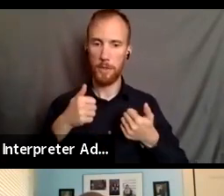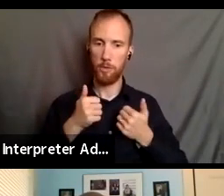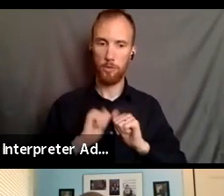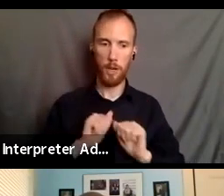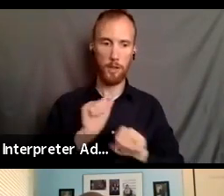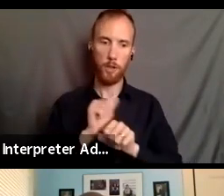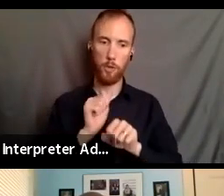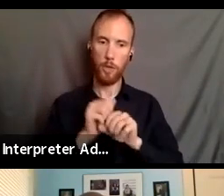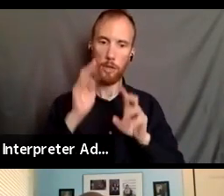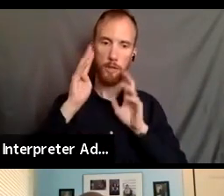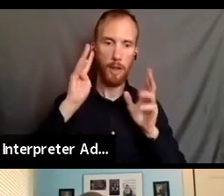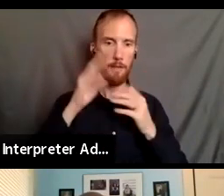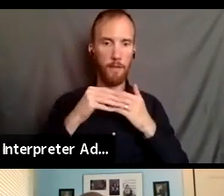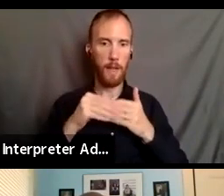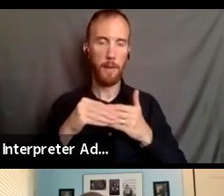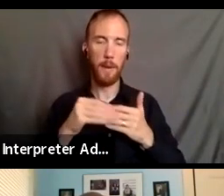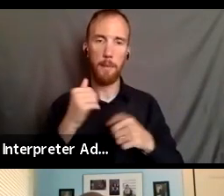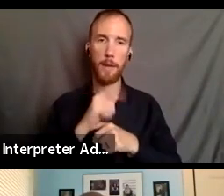steps we've taken